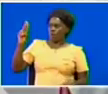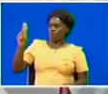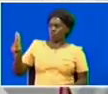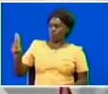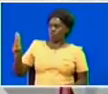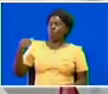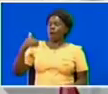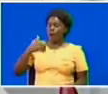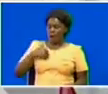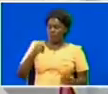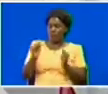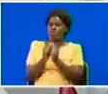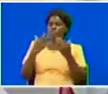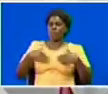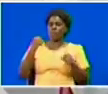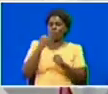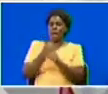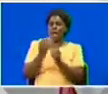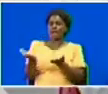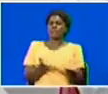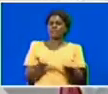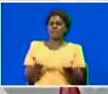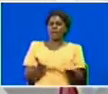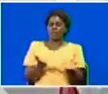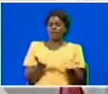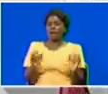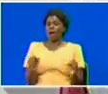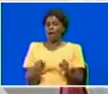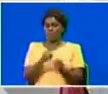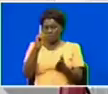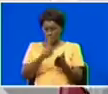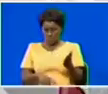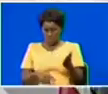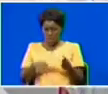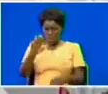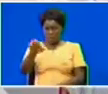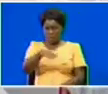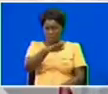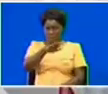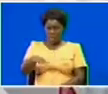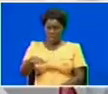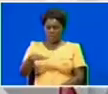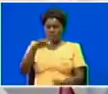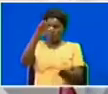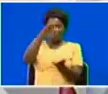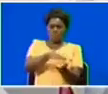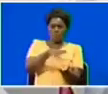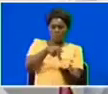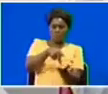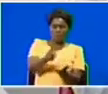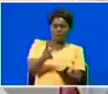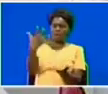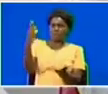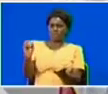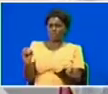people of Starehe that I'm going to work for them and serve them. And guess what? Parliament may refuse to take a 50% pay cut. By my salary, 50%